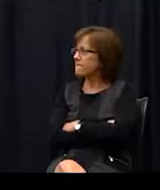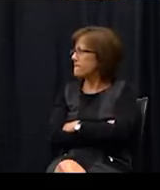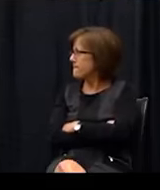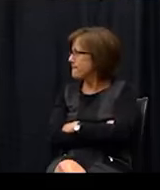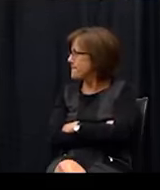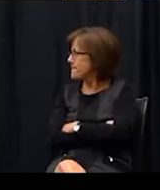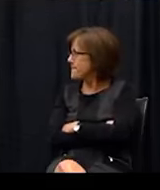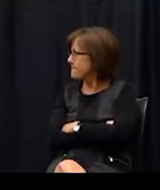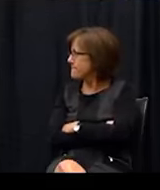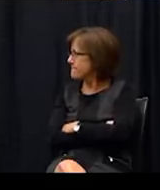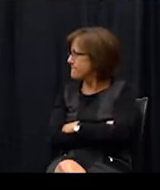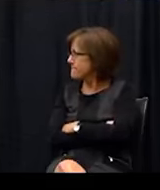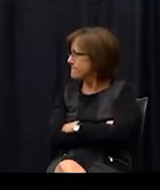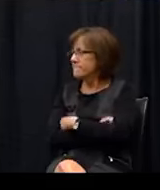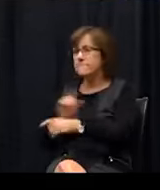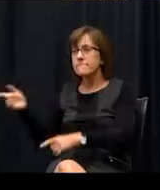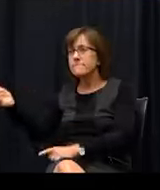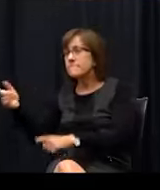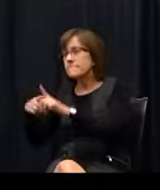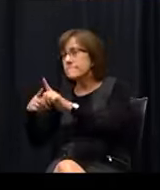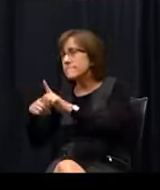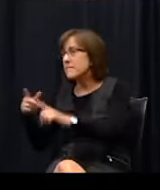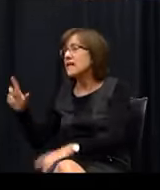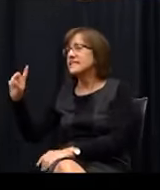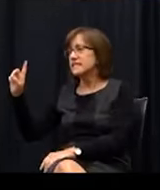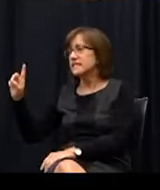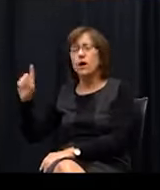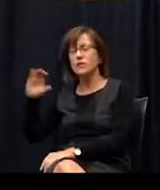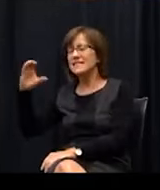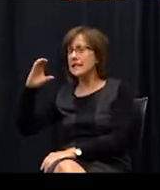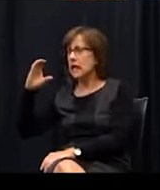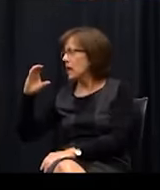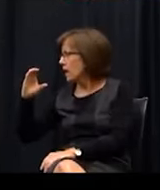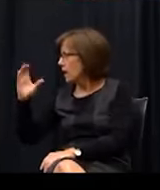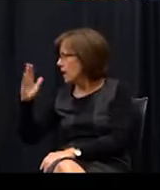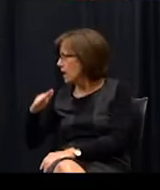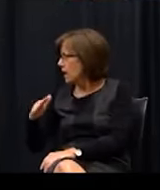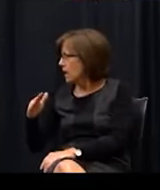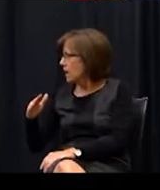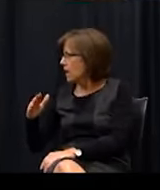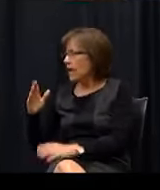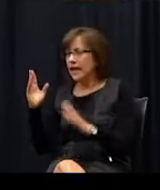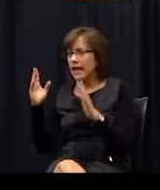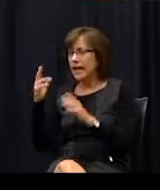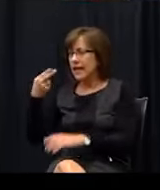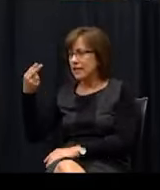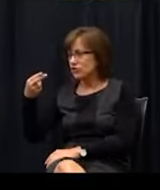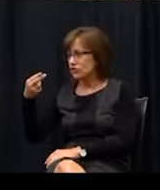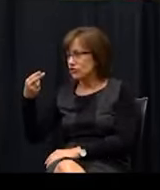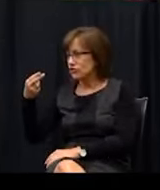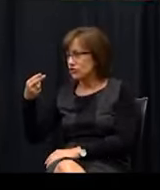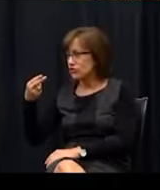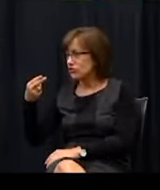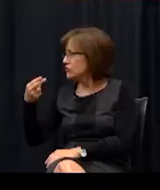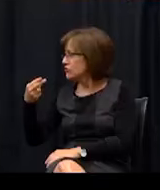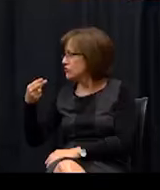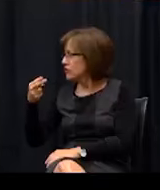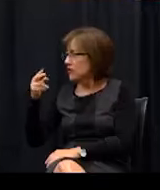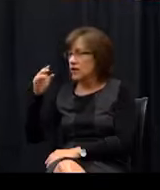It's not a C. This is what letter is this? C. What letter is this? What letter is